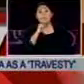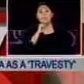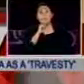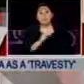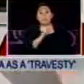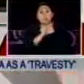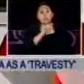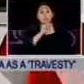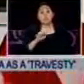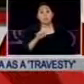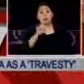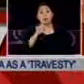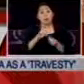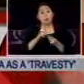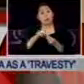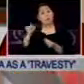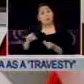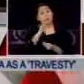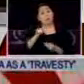right of